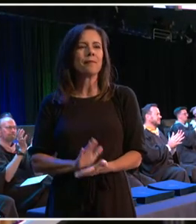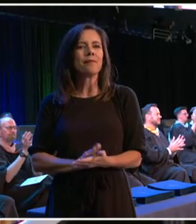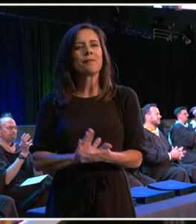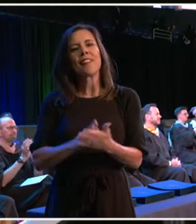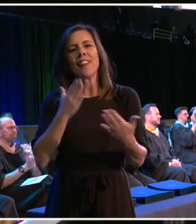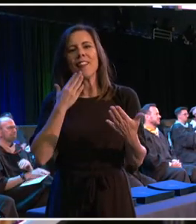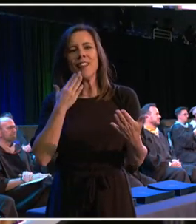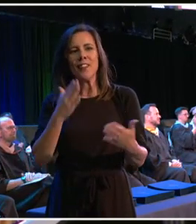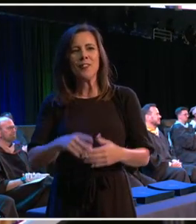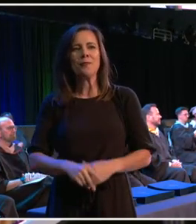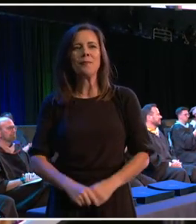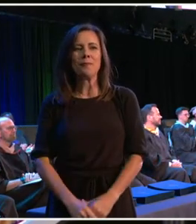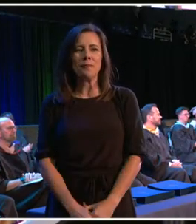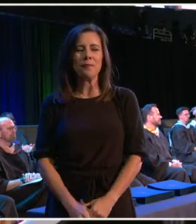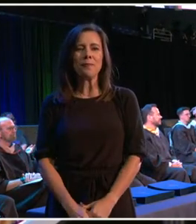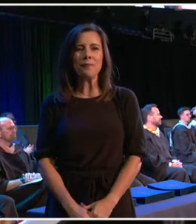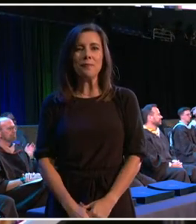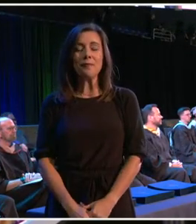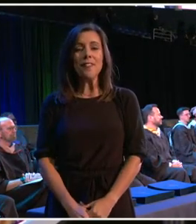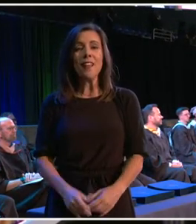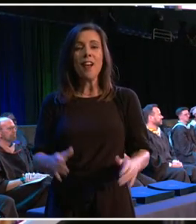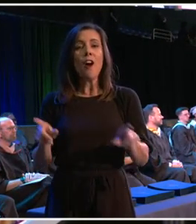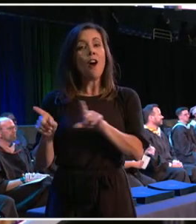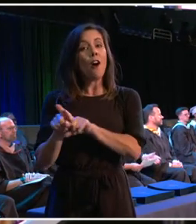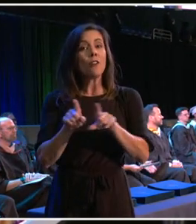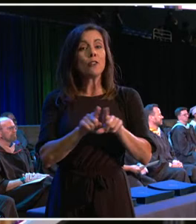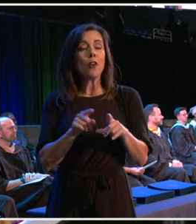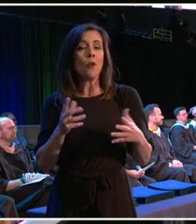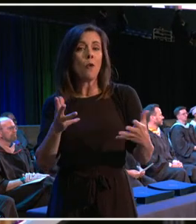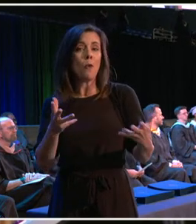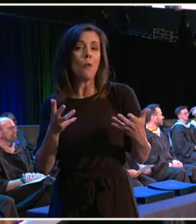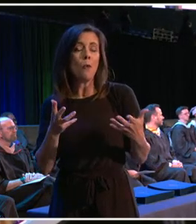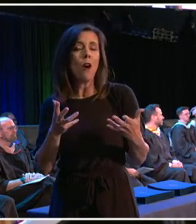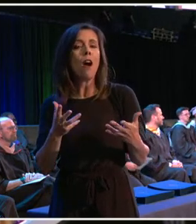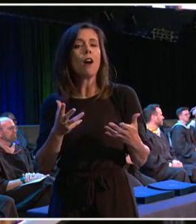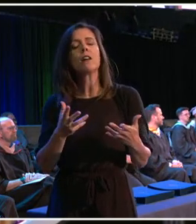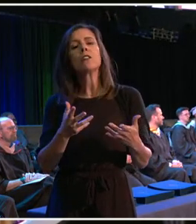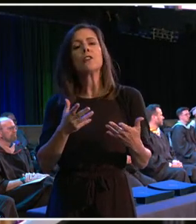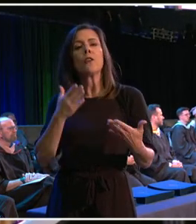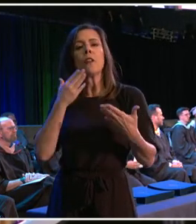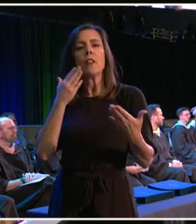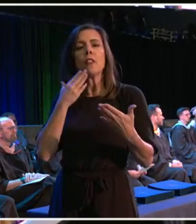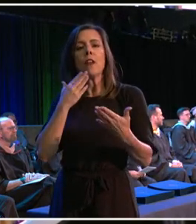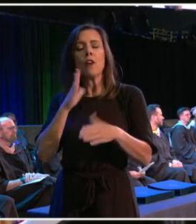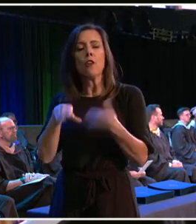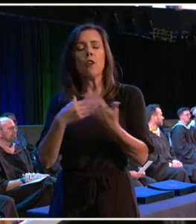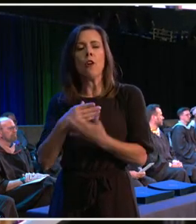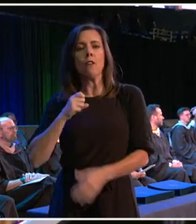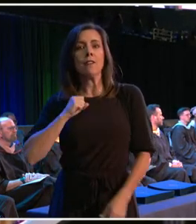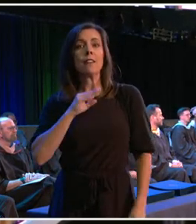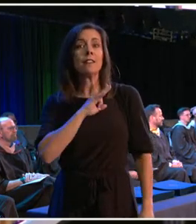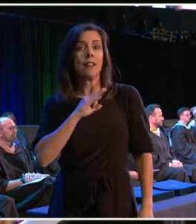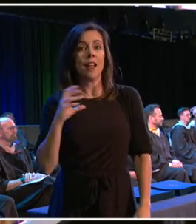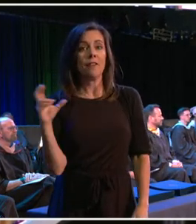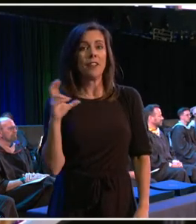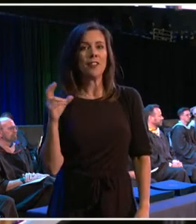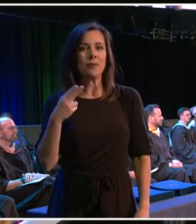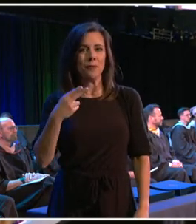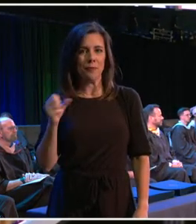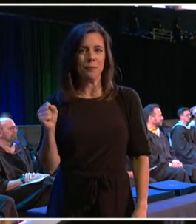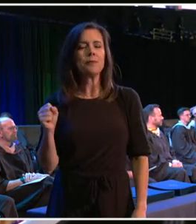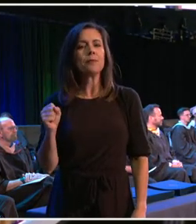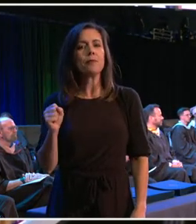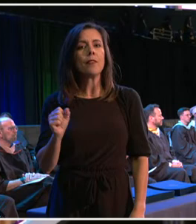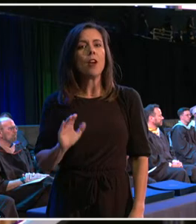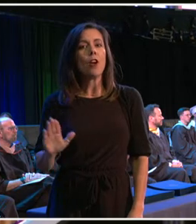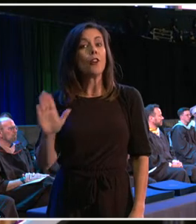Thank you. I would also like to acknowledge the great staff at Cypress Ridge High School